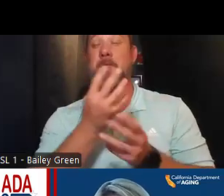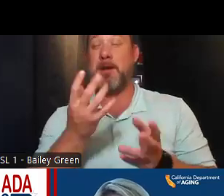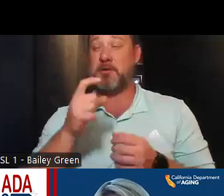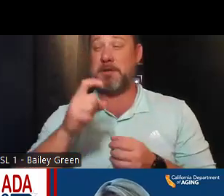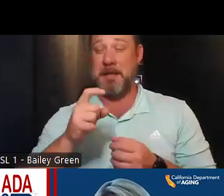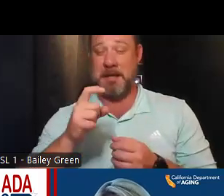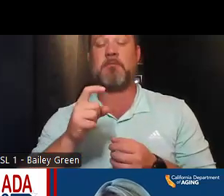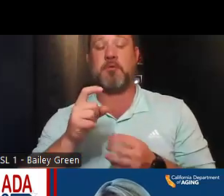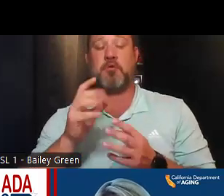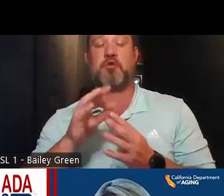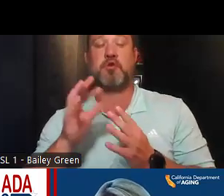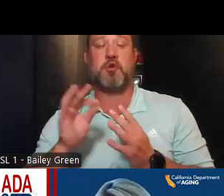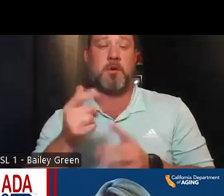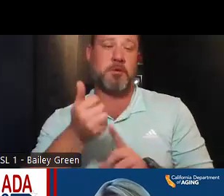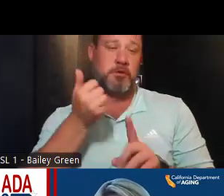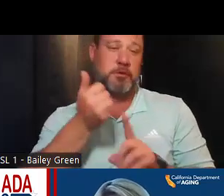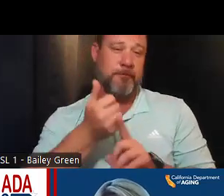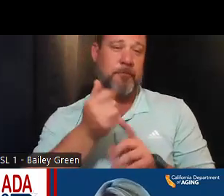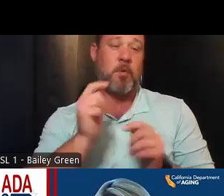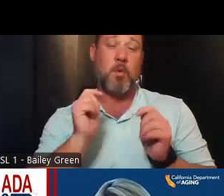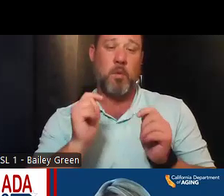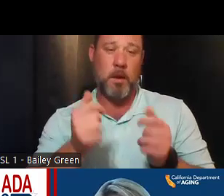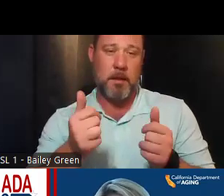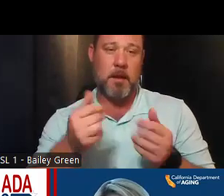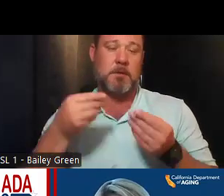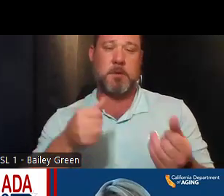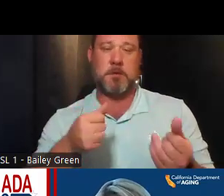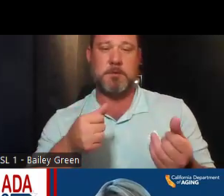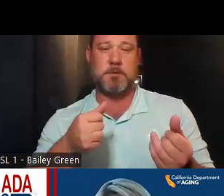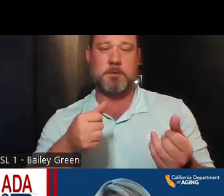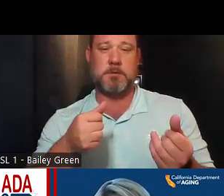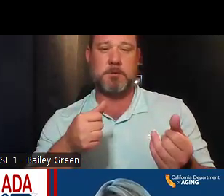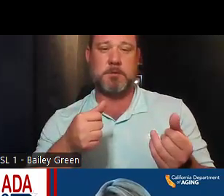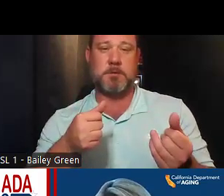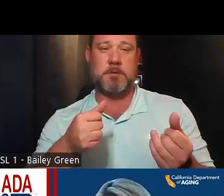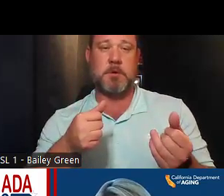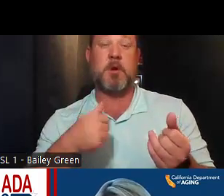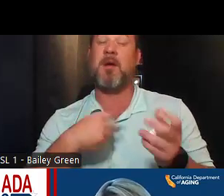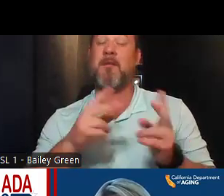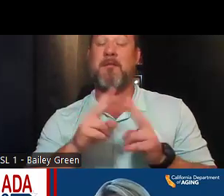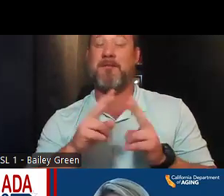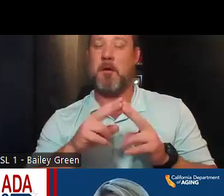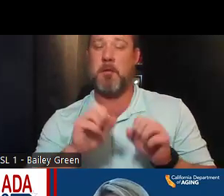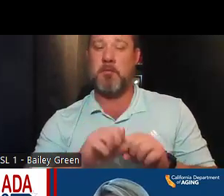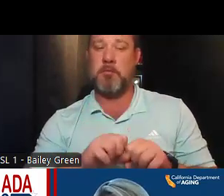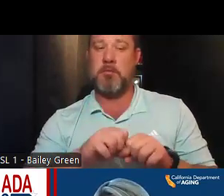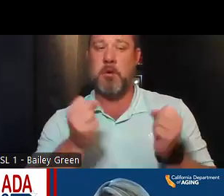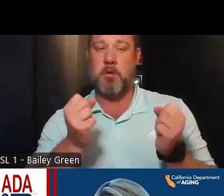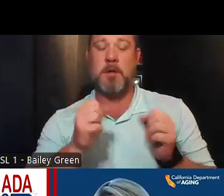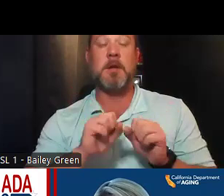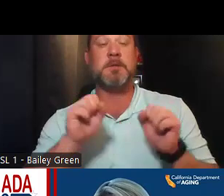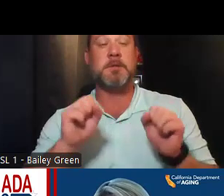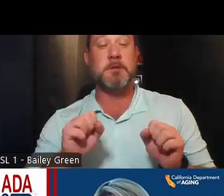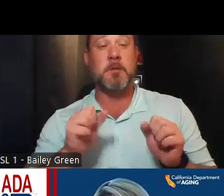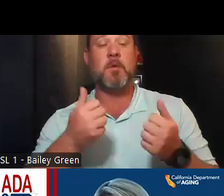choices on very quickly and seamlessly. Unfortunately, we have a very fragmented system. We are trying to